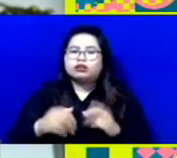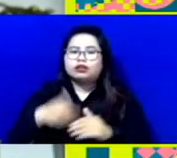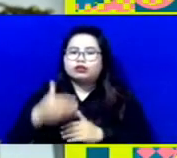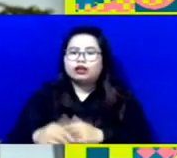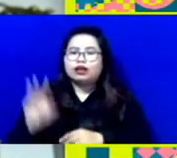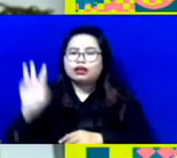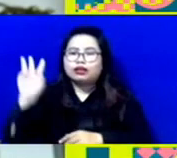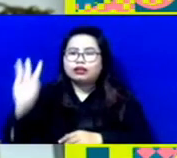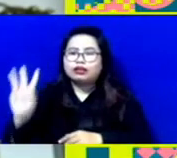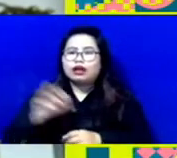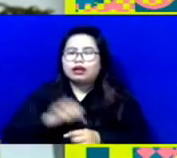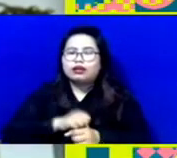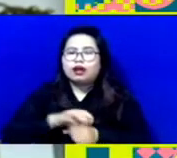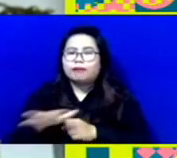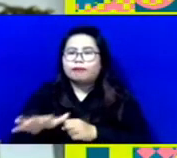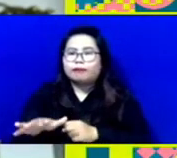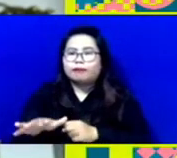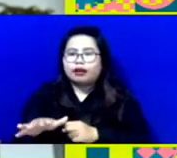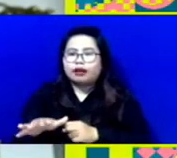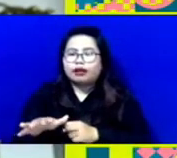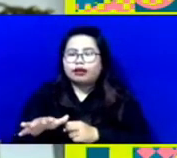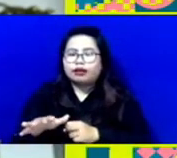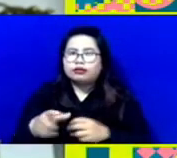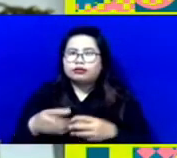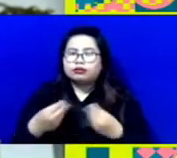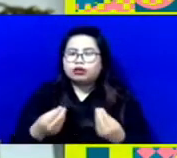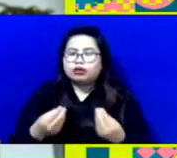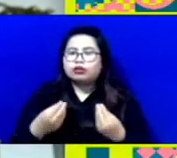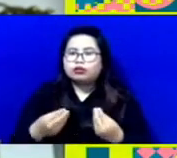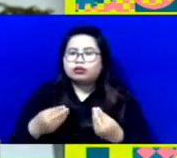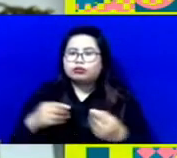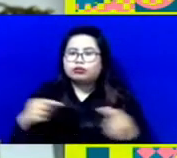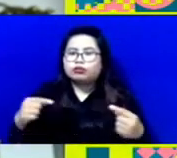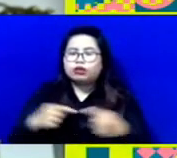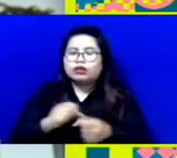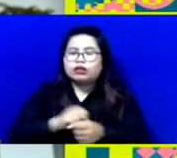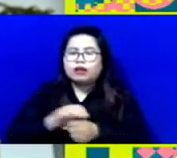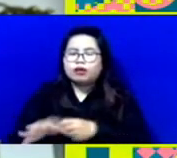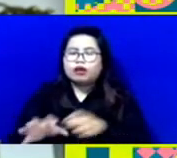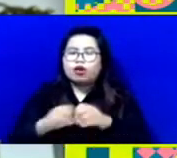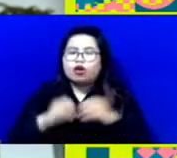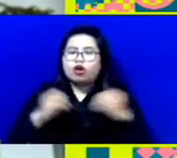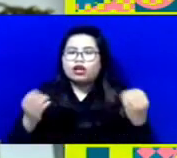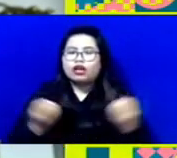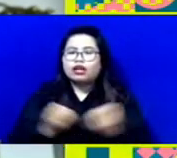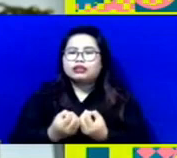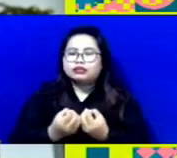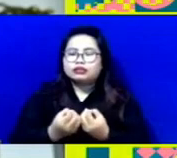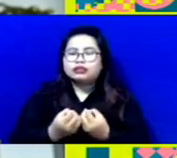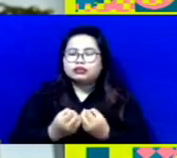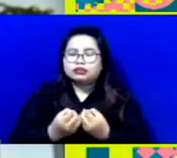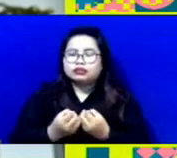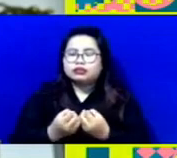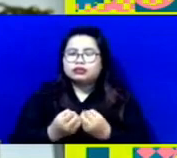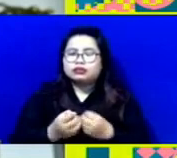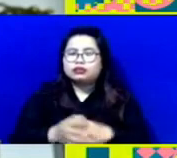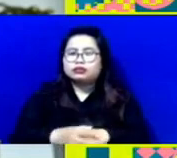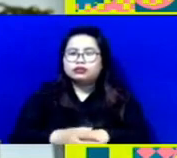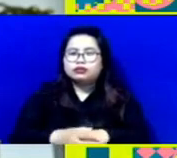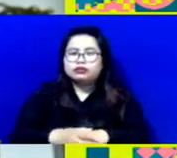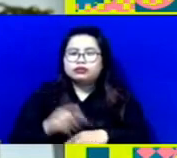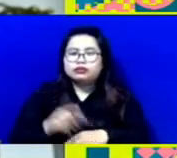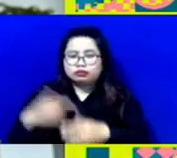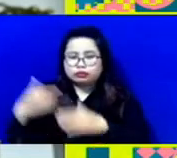sustainable goals. Modern organizations are not merely profit-oriented, but are responsible for creating positive impacts for the